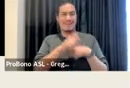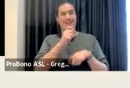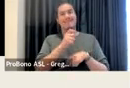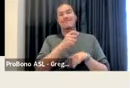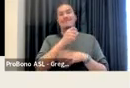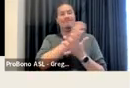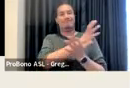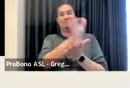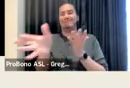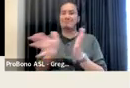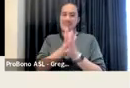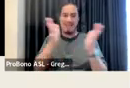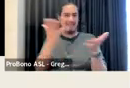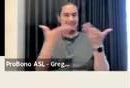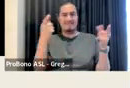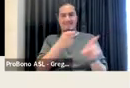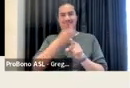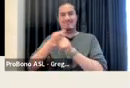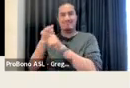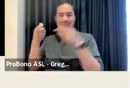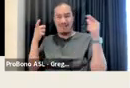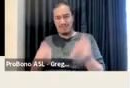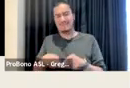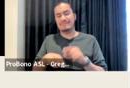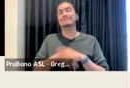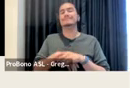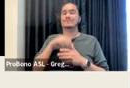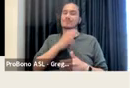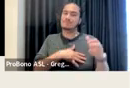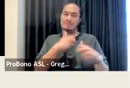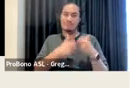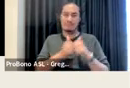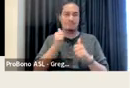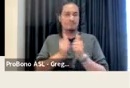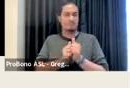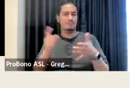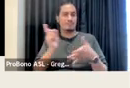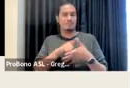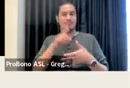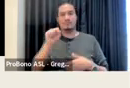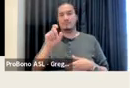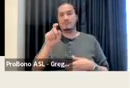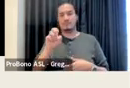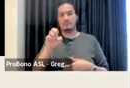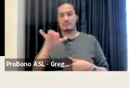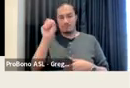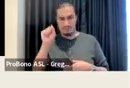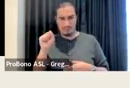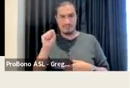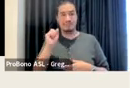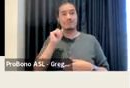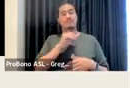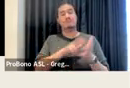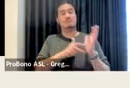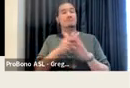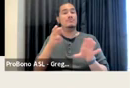story. So that's my biggest problem with stasis. I also think stasis assumes for there to be stasis, you have to be part of the status quo. And if you're not part of